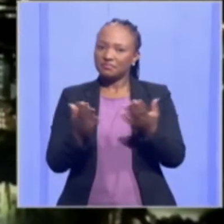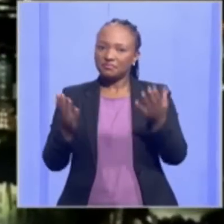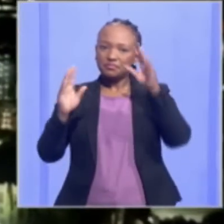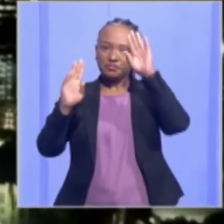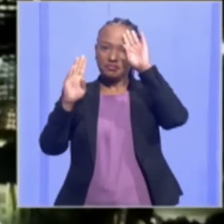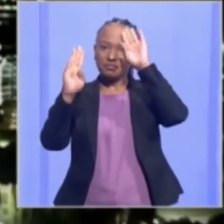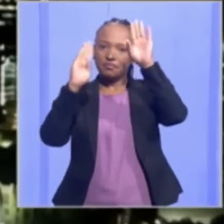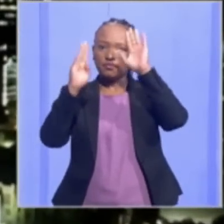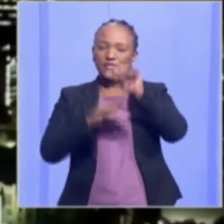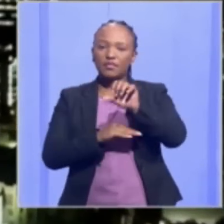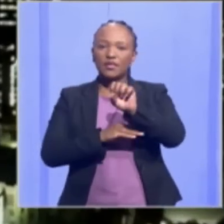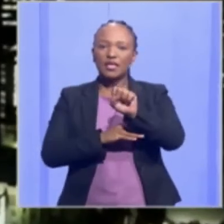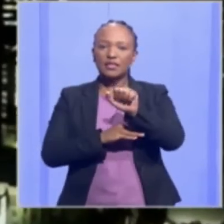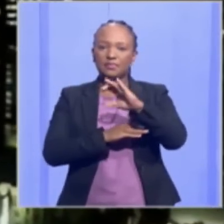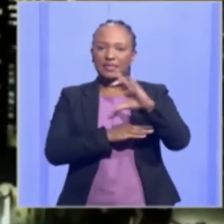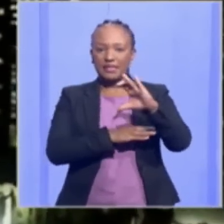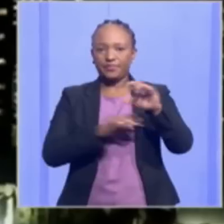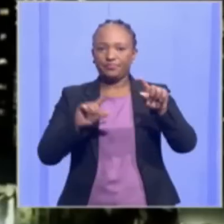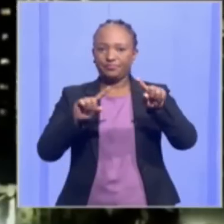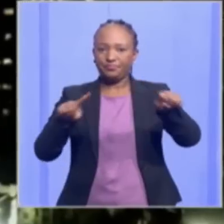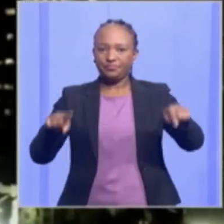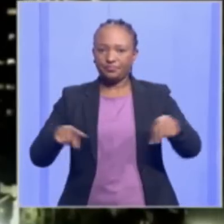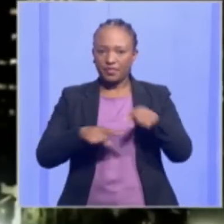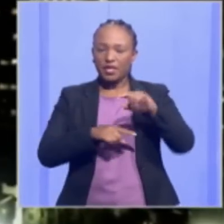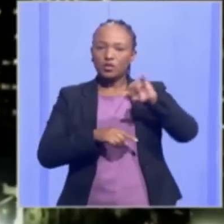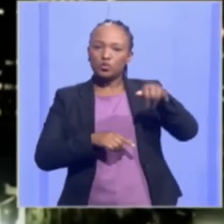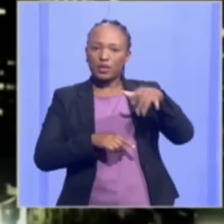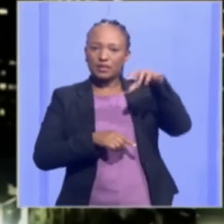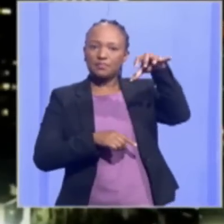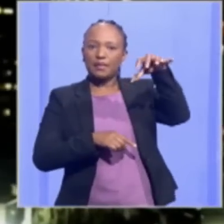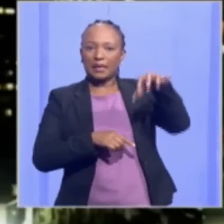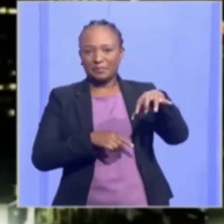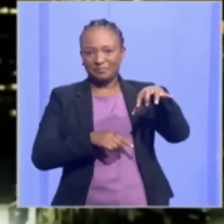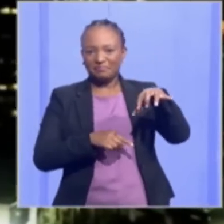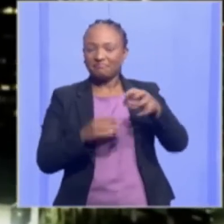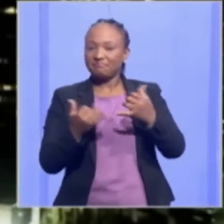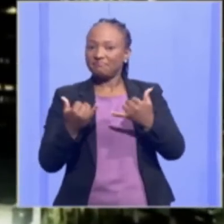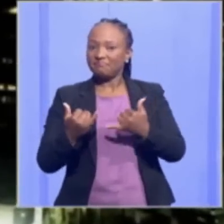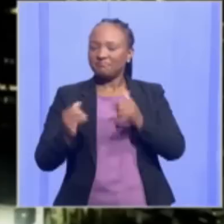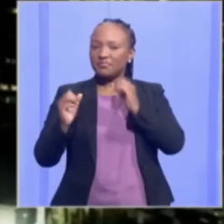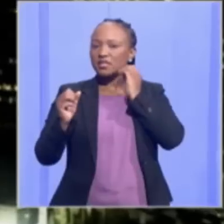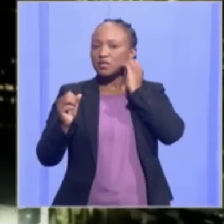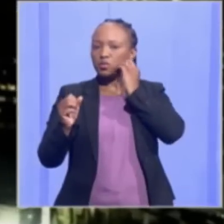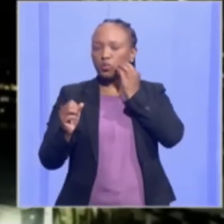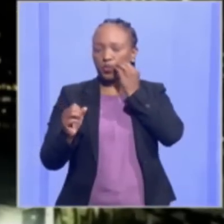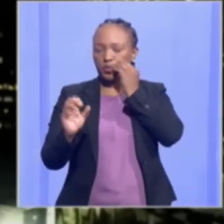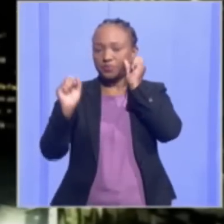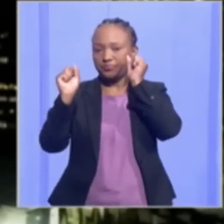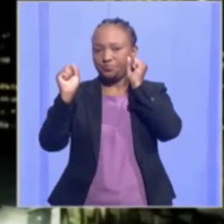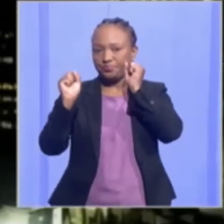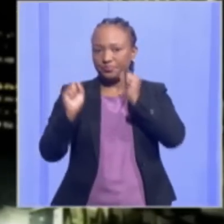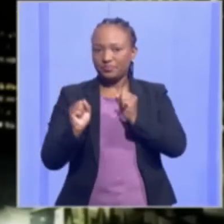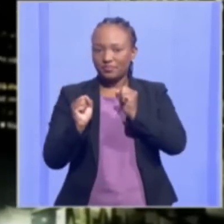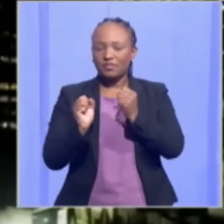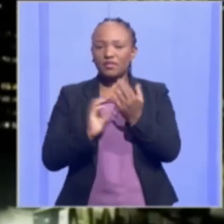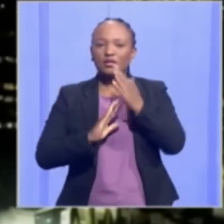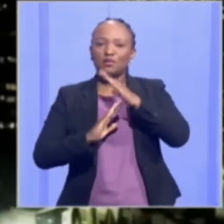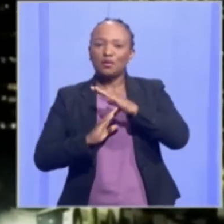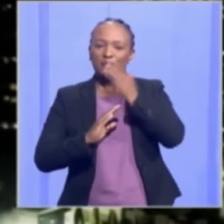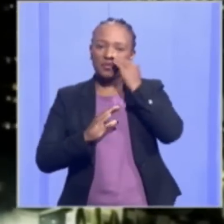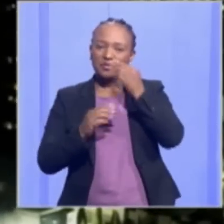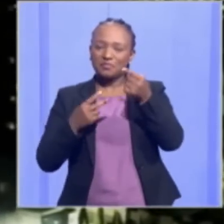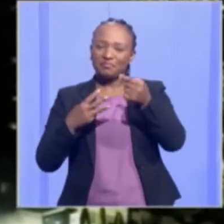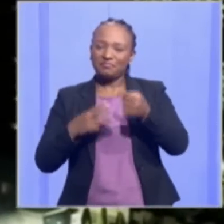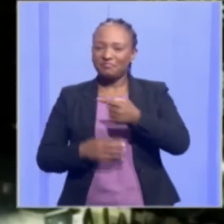kotloloho ho tswa SABC Studio 10 Auckland Park, Johannesburg. Re utlisetsa ditaba ka puo ya Sesotho seo re di thakgolang ka o lekola